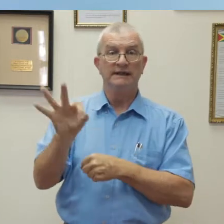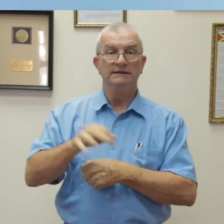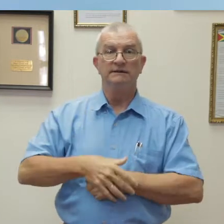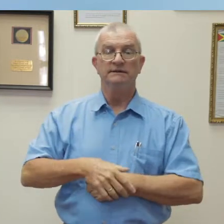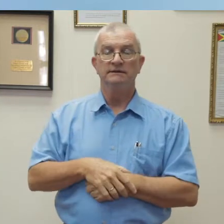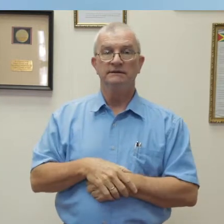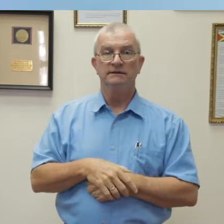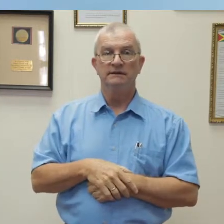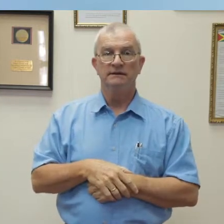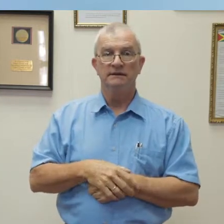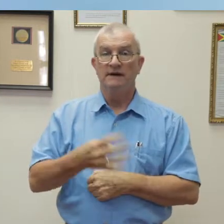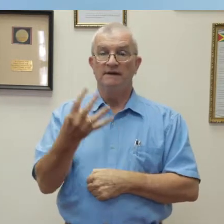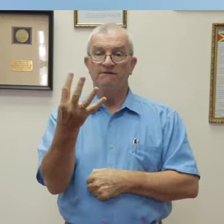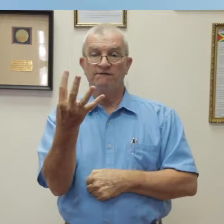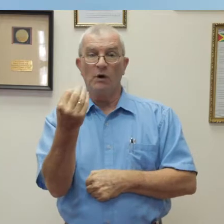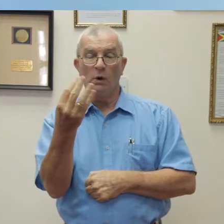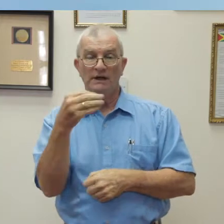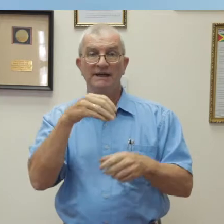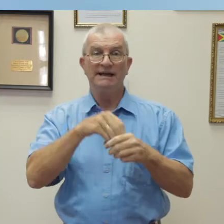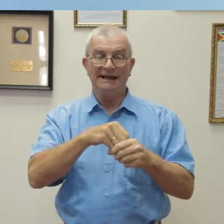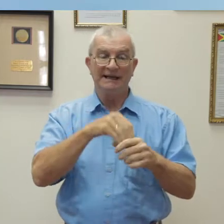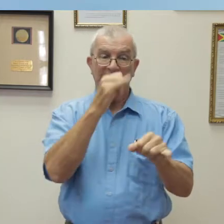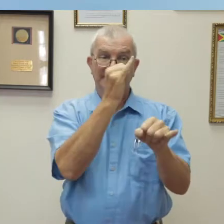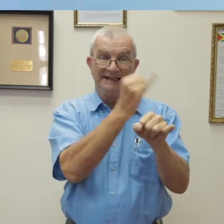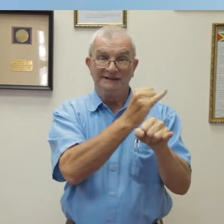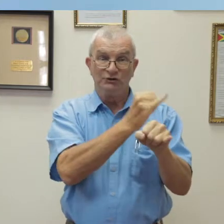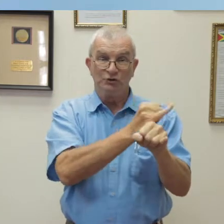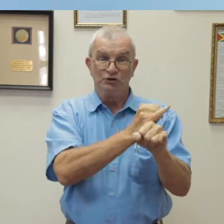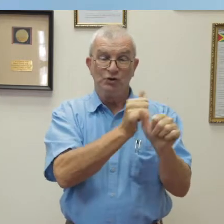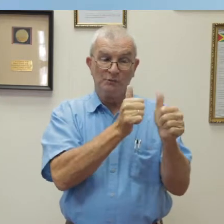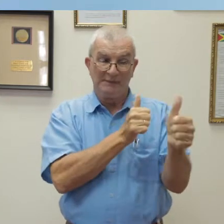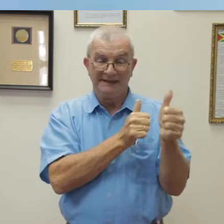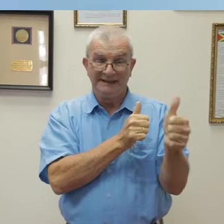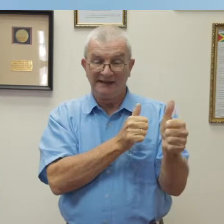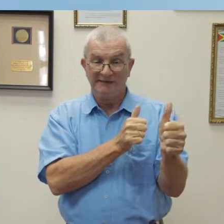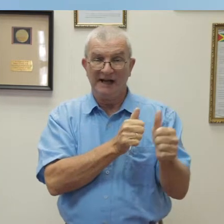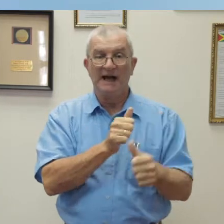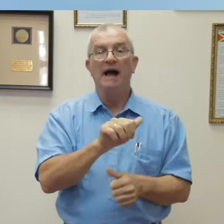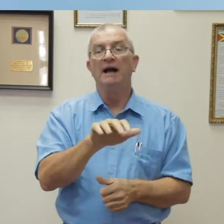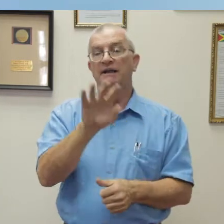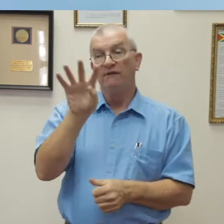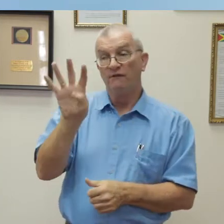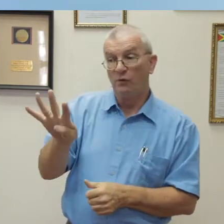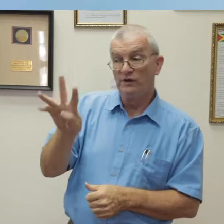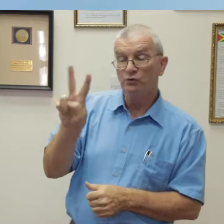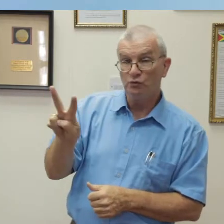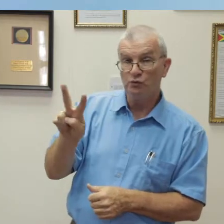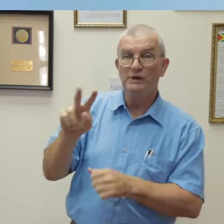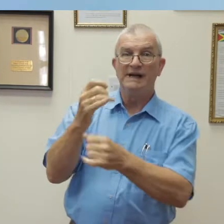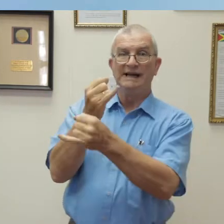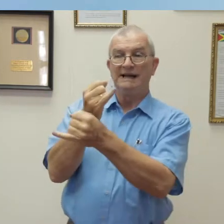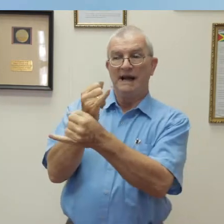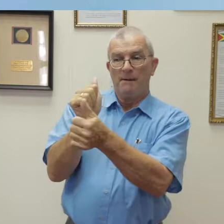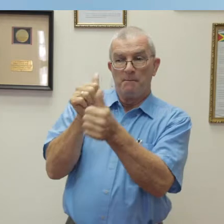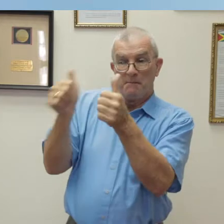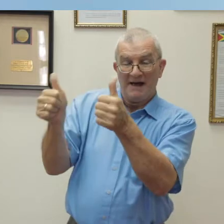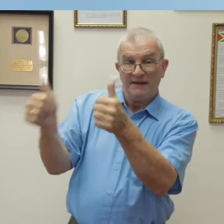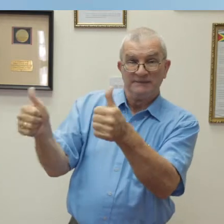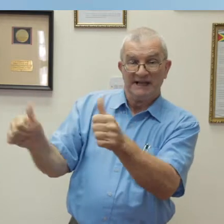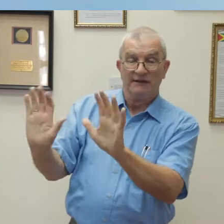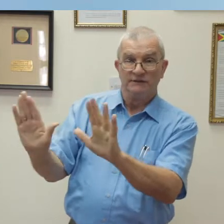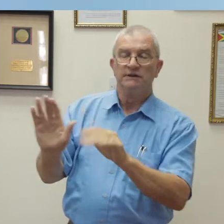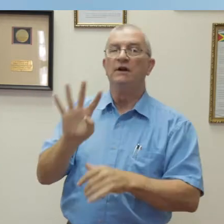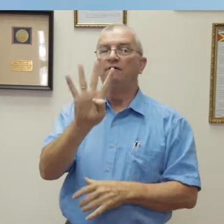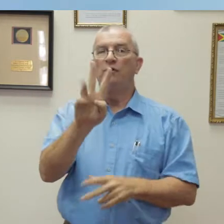14 are in institutional quarantine and 42 in isolation. And there are 4 persons in